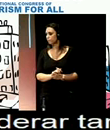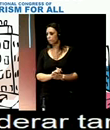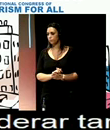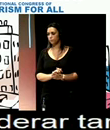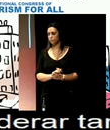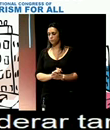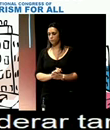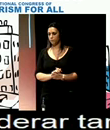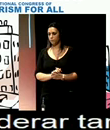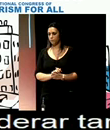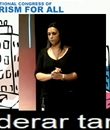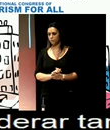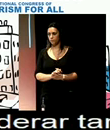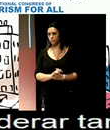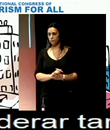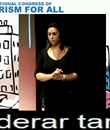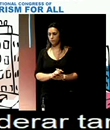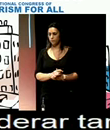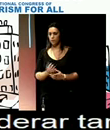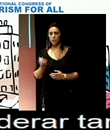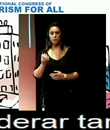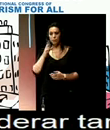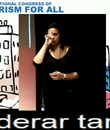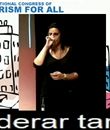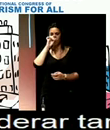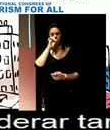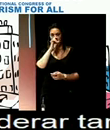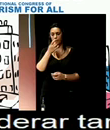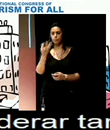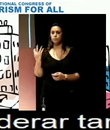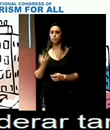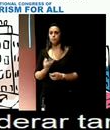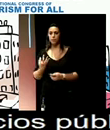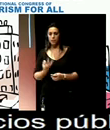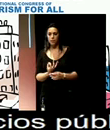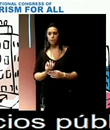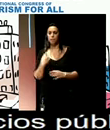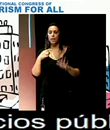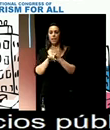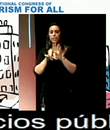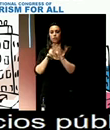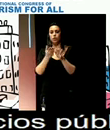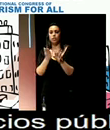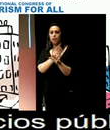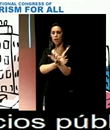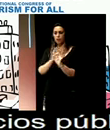cannot forget the travel arrangements, since we all know that all tourists need